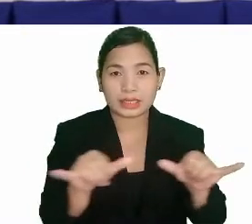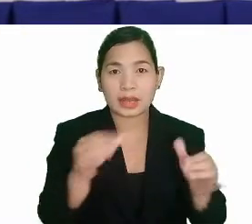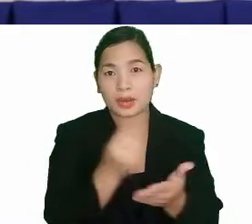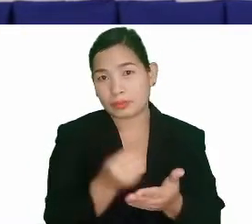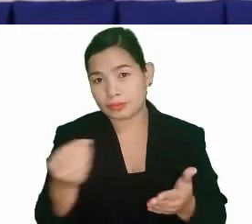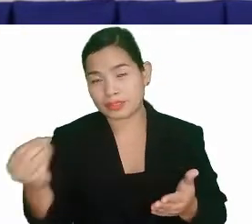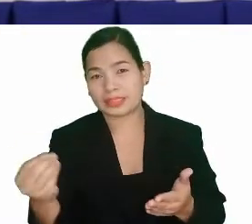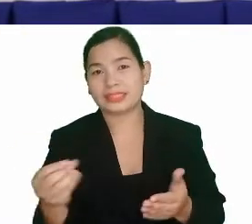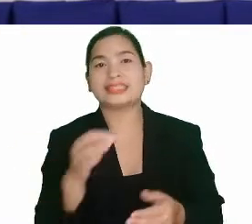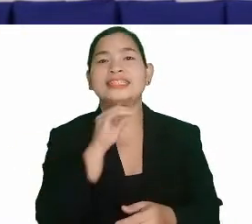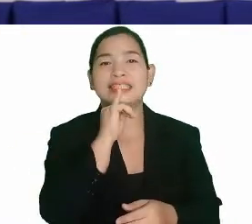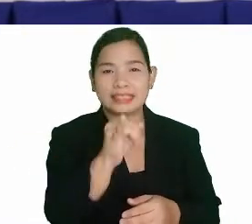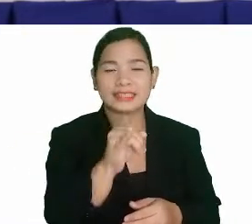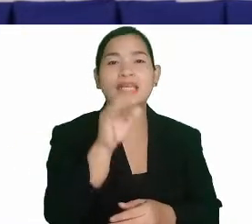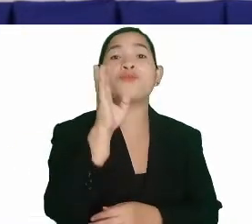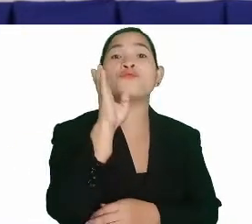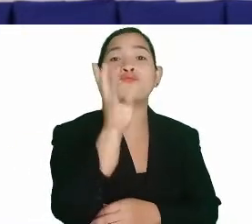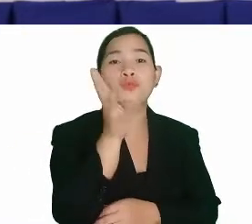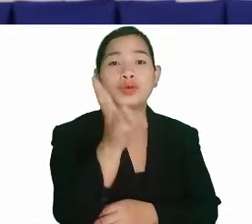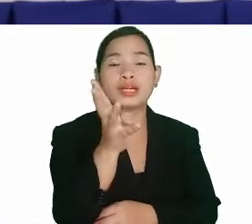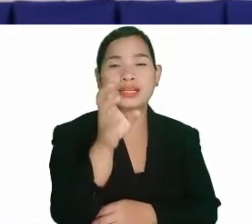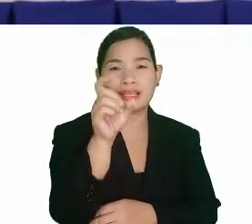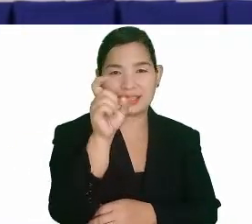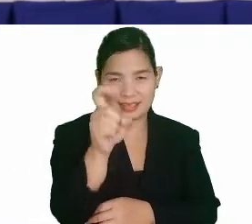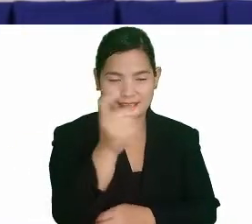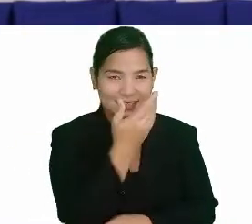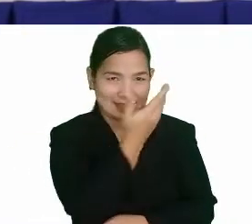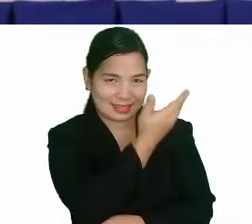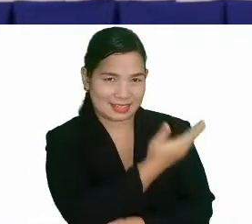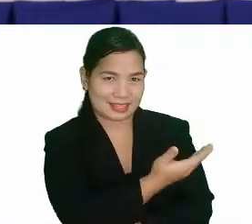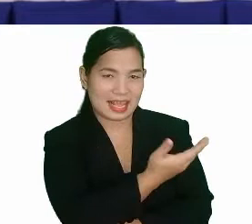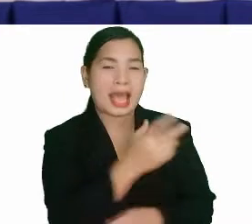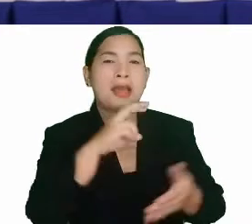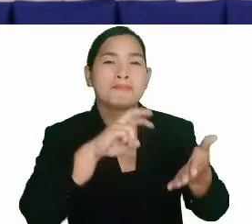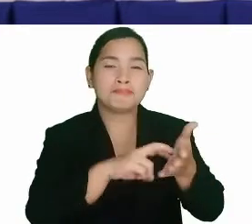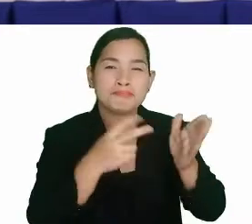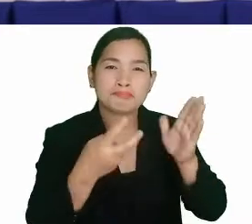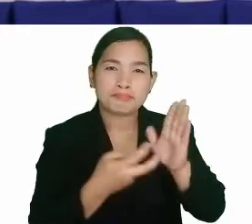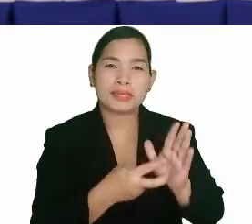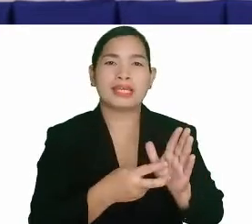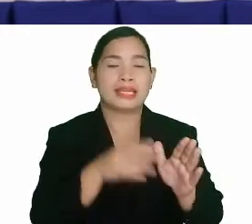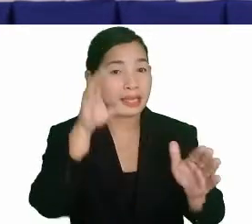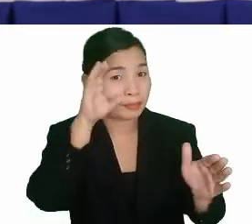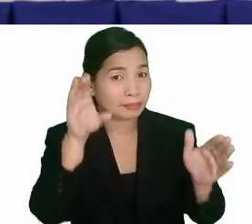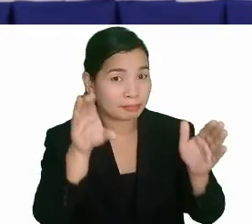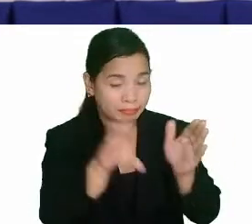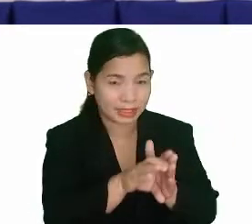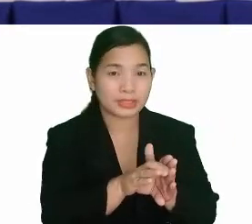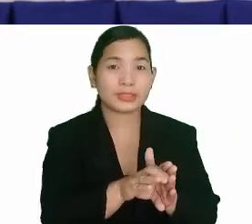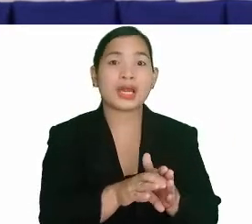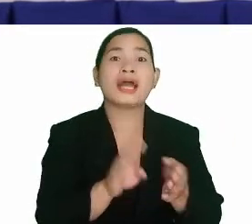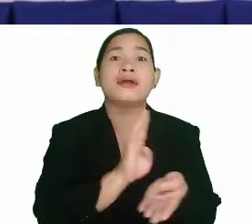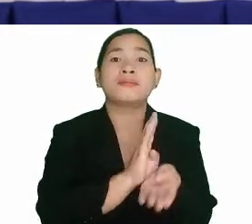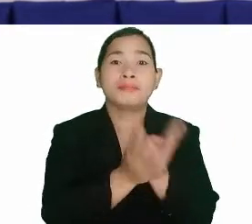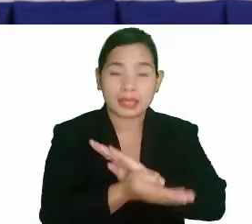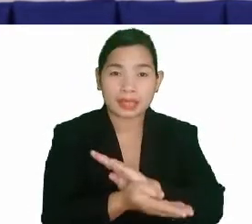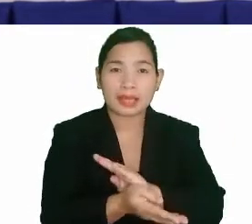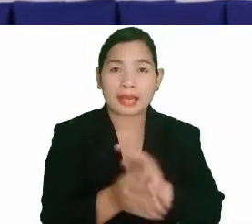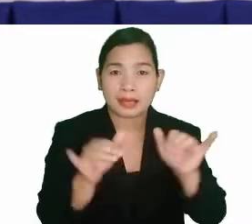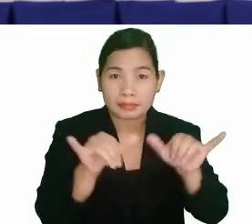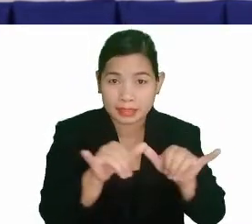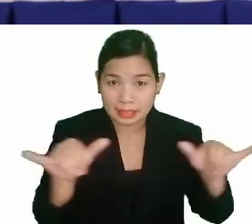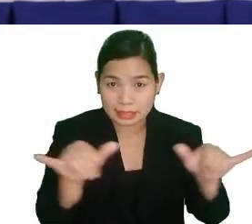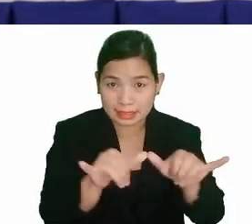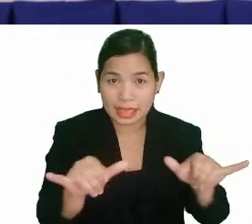is 40x, which means that the image of an object is magnified 40 times its